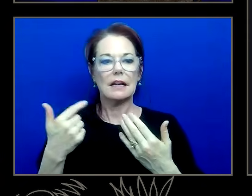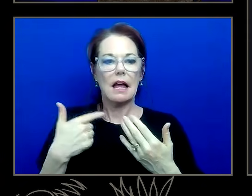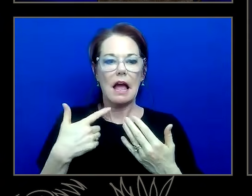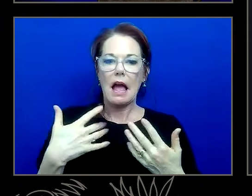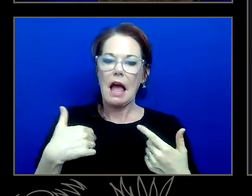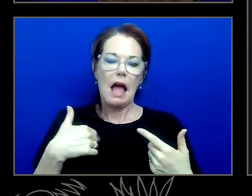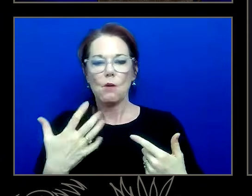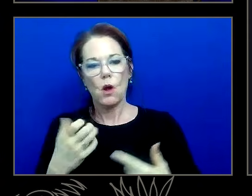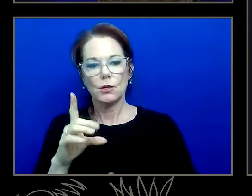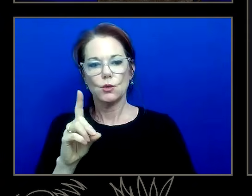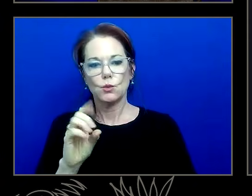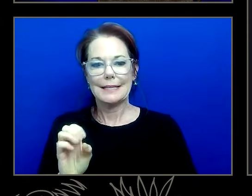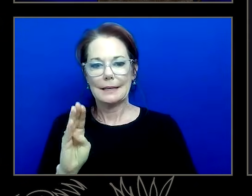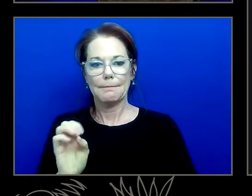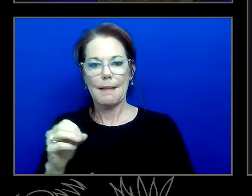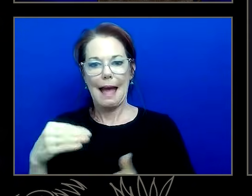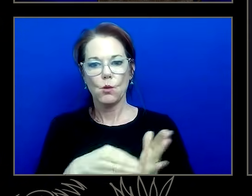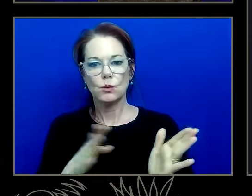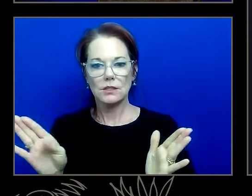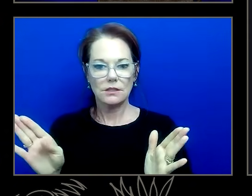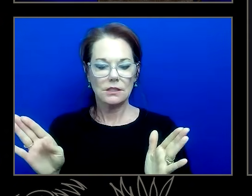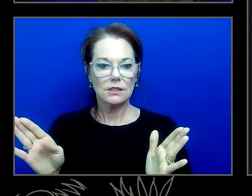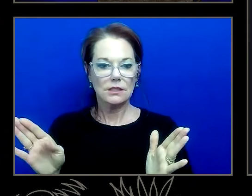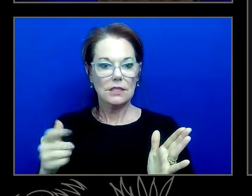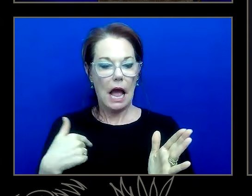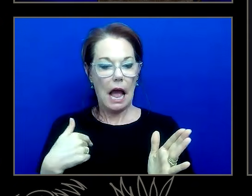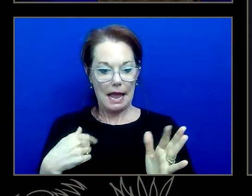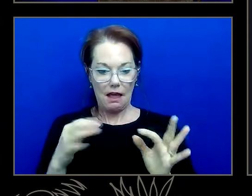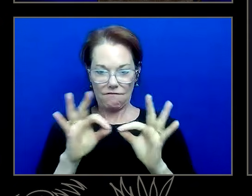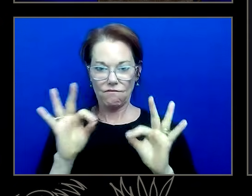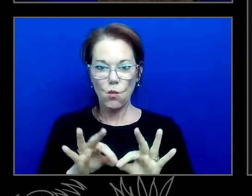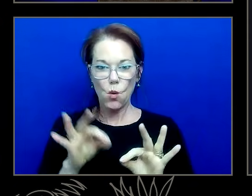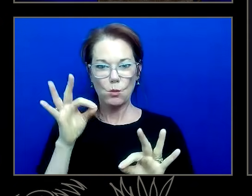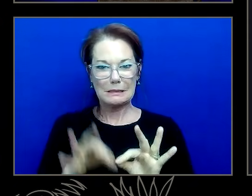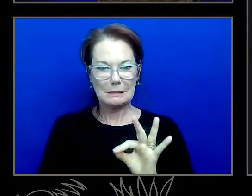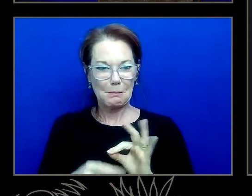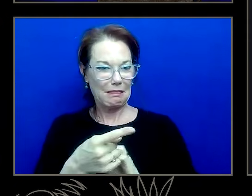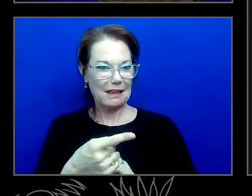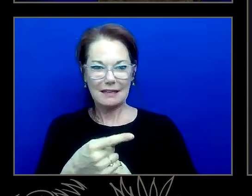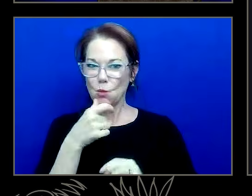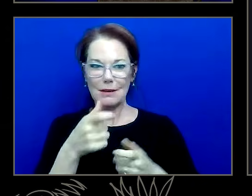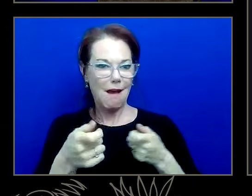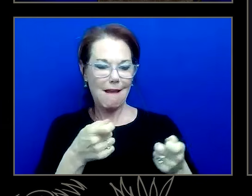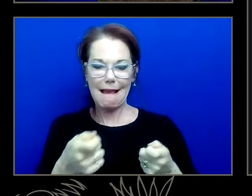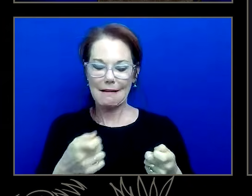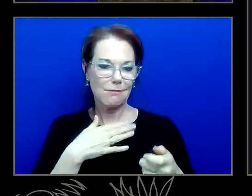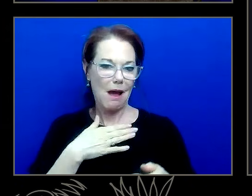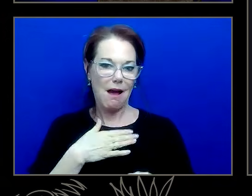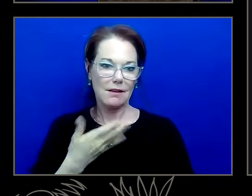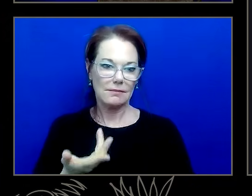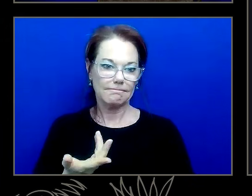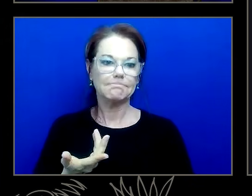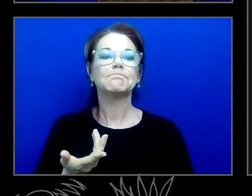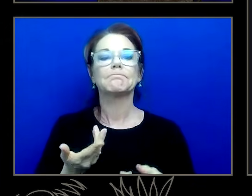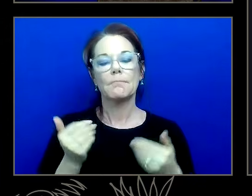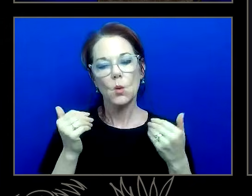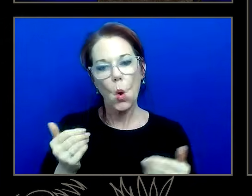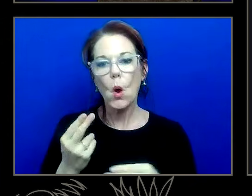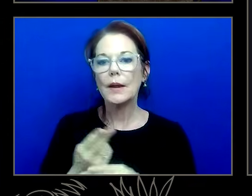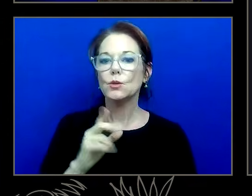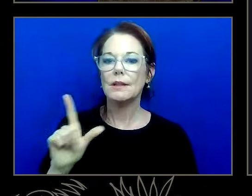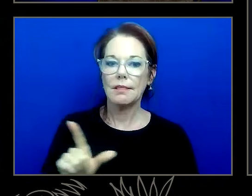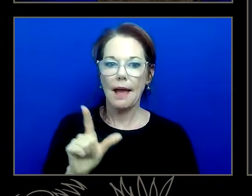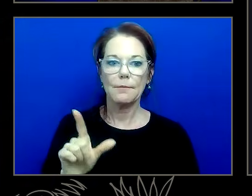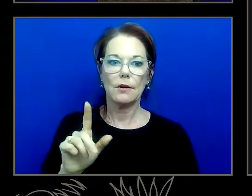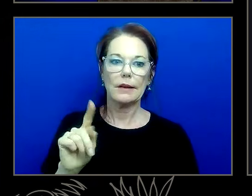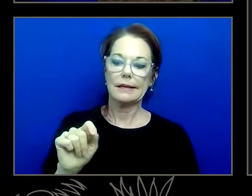debounce, and I have all of these things that this simple form stuff is not going to handle. Use a library. There's